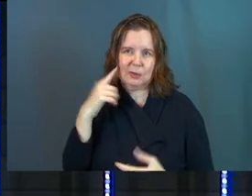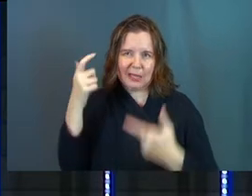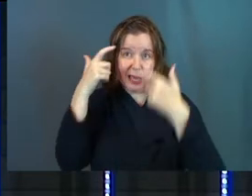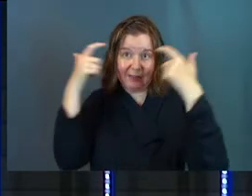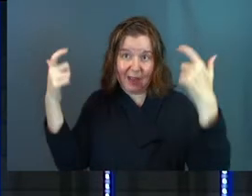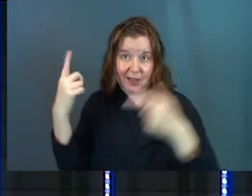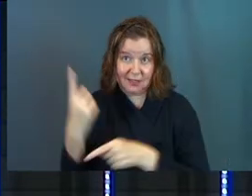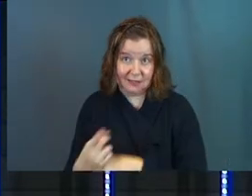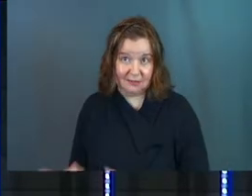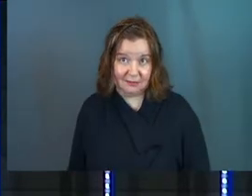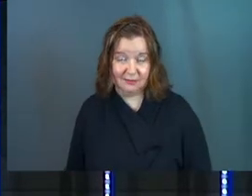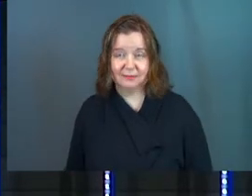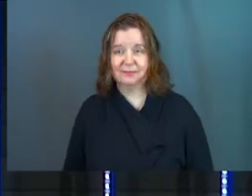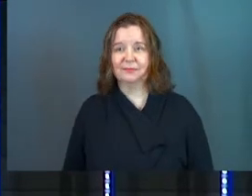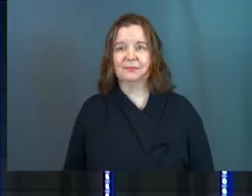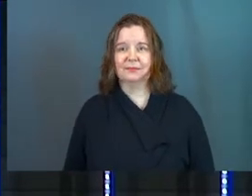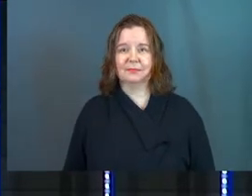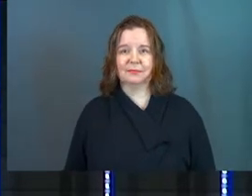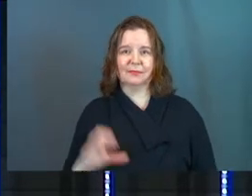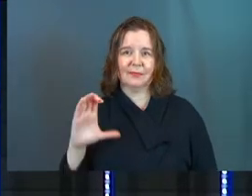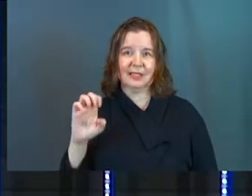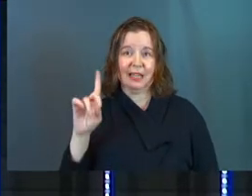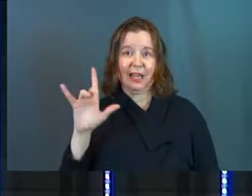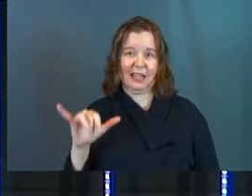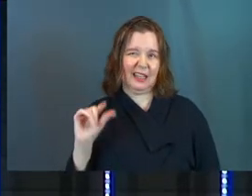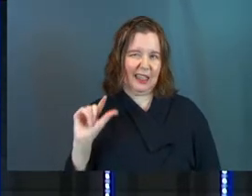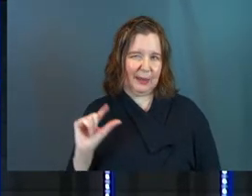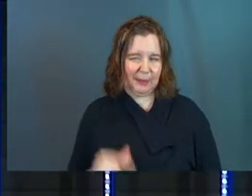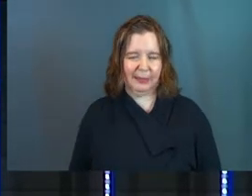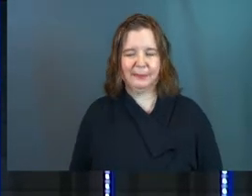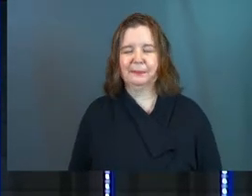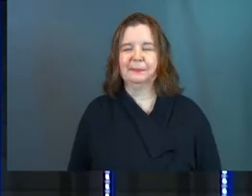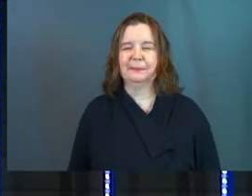cocky, though, right? A little bit.